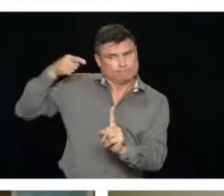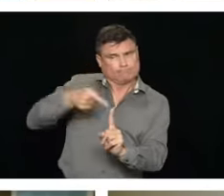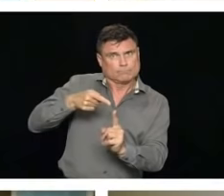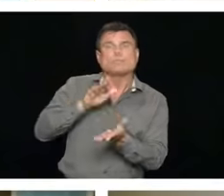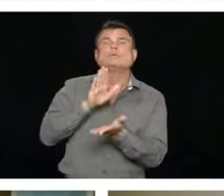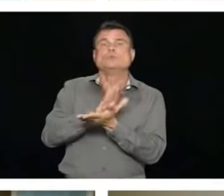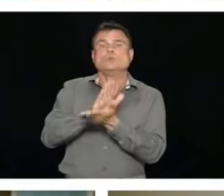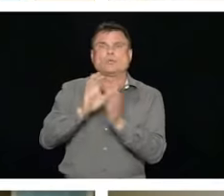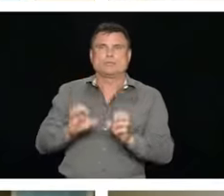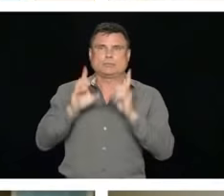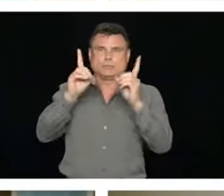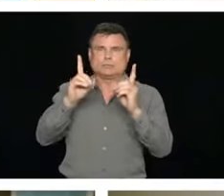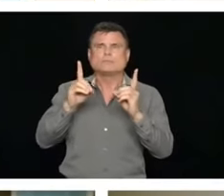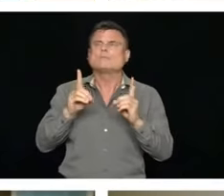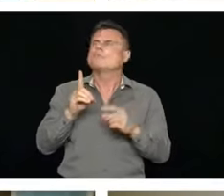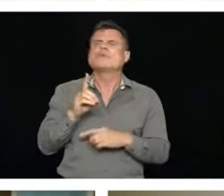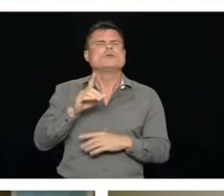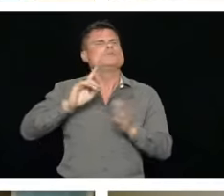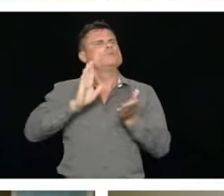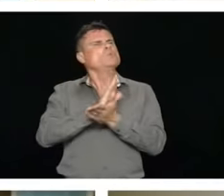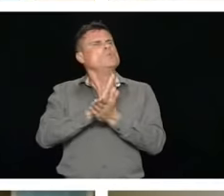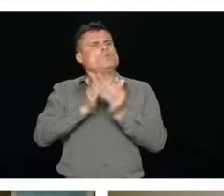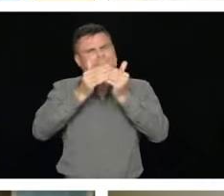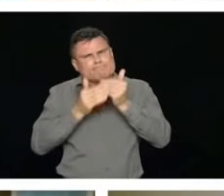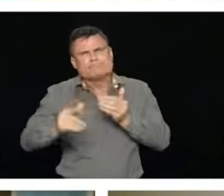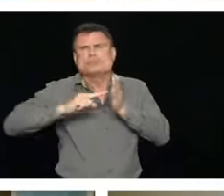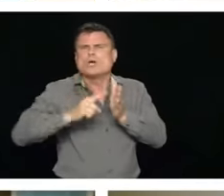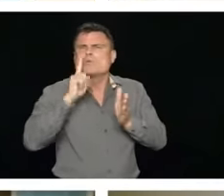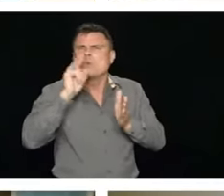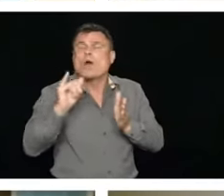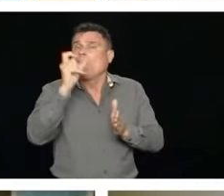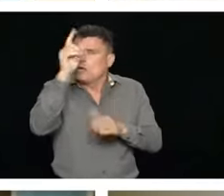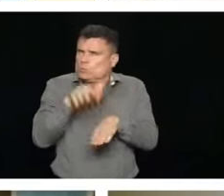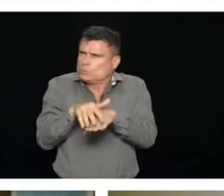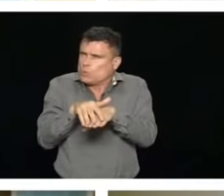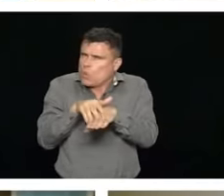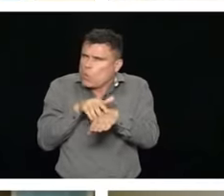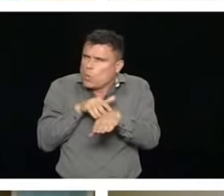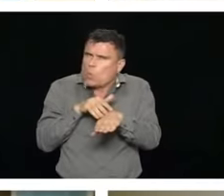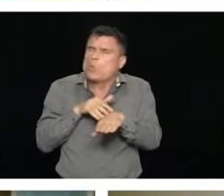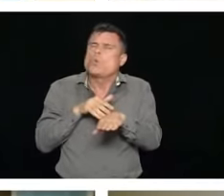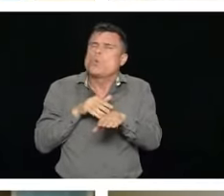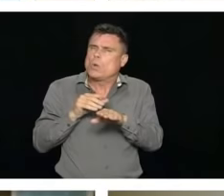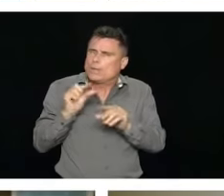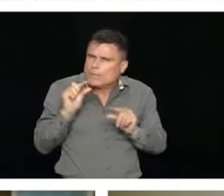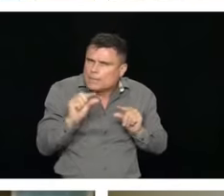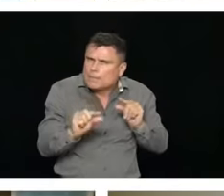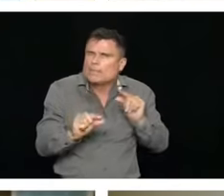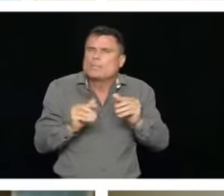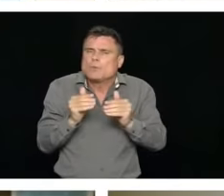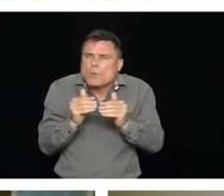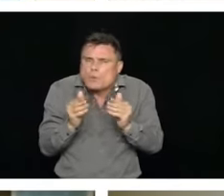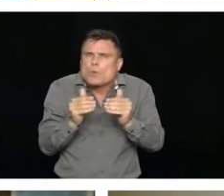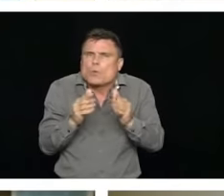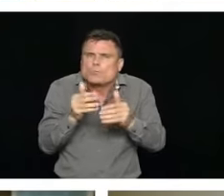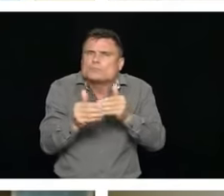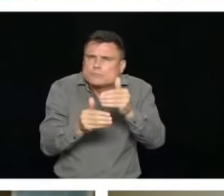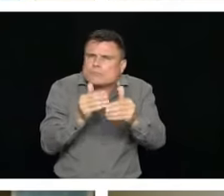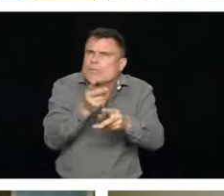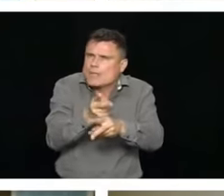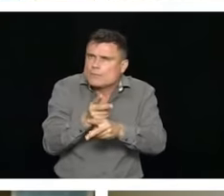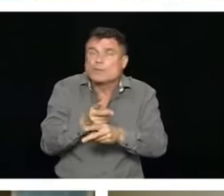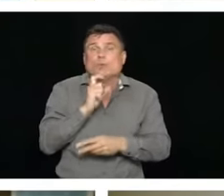BC's management of this pandemic has been. We wouldn't be here without the collaboration we've had in British Columbia with parent groups, with